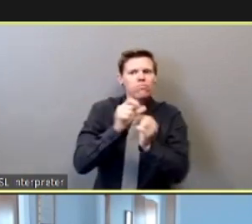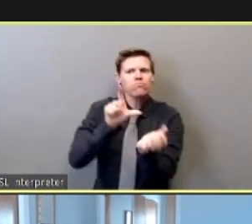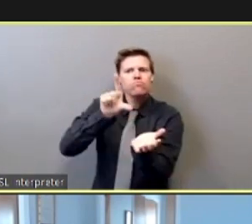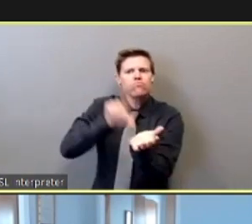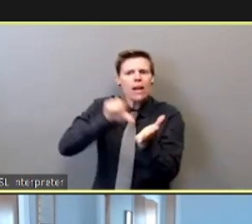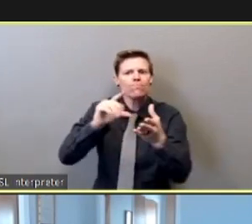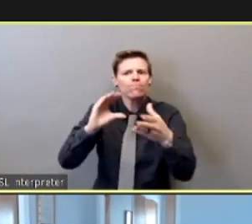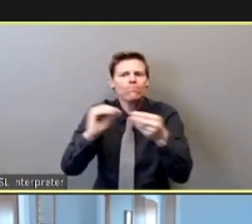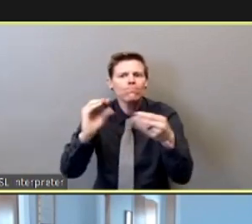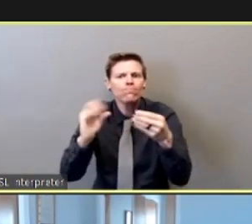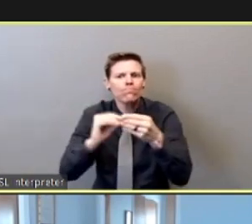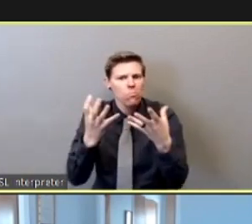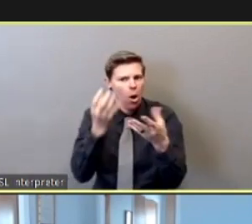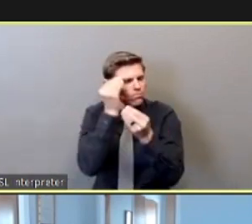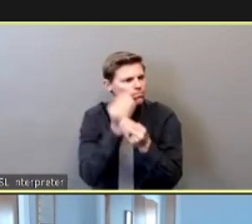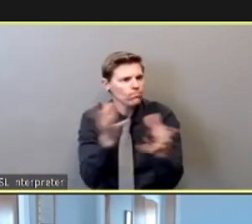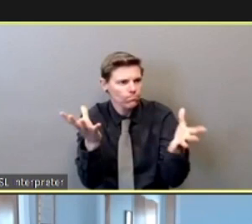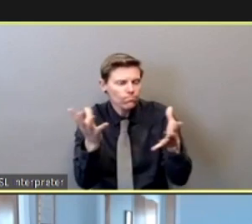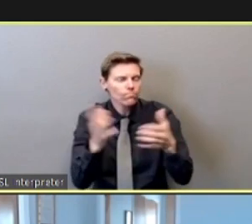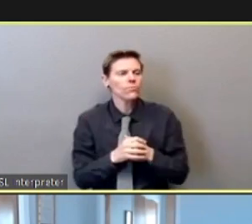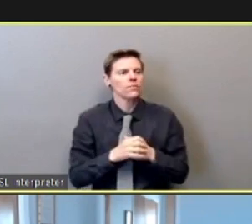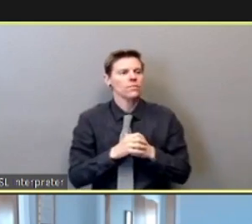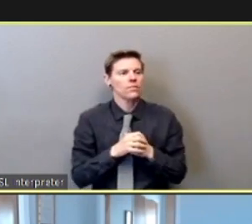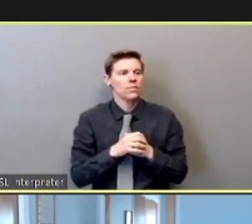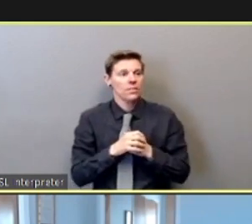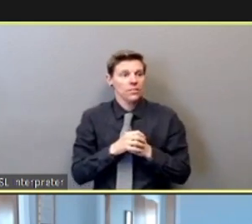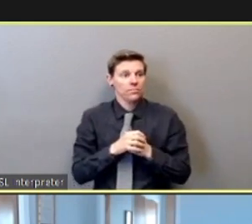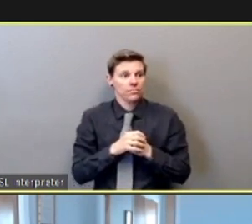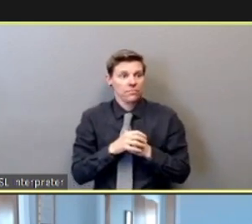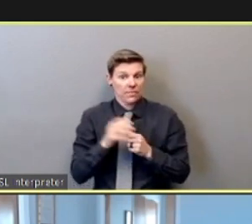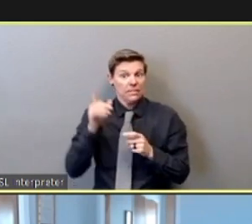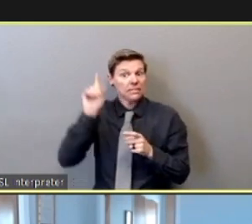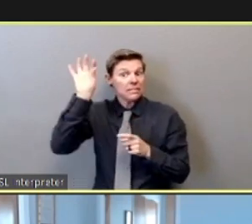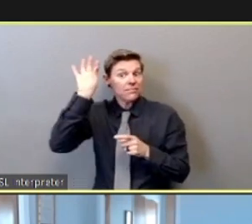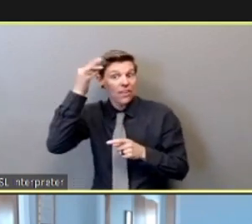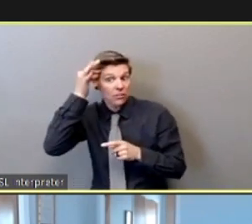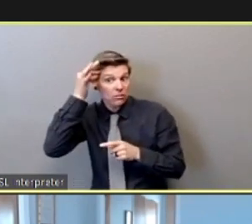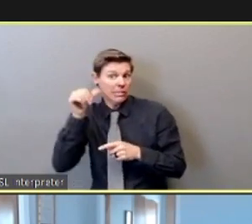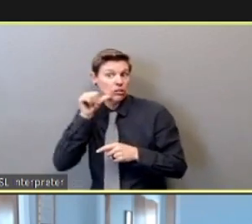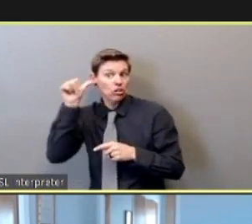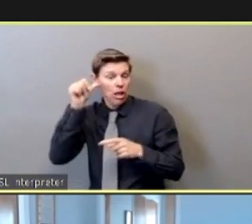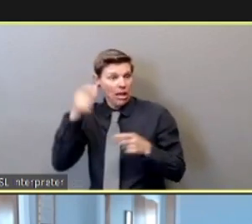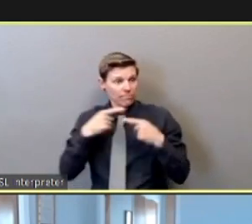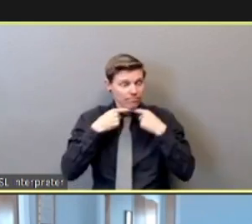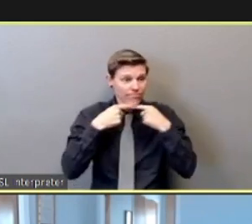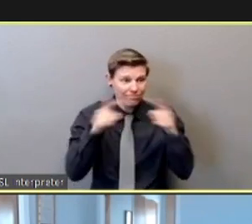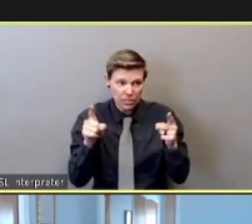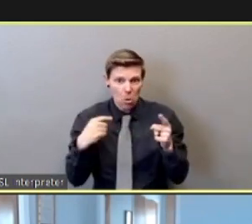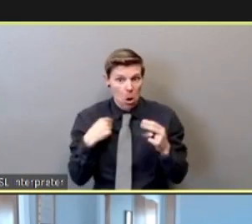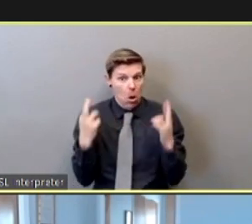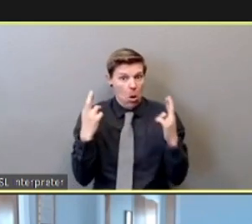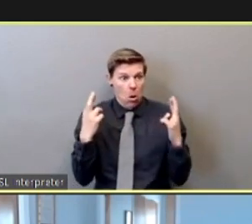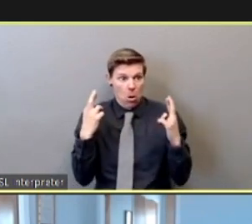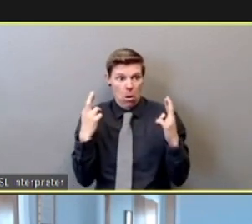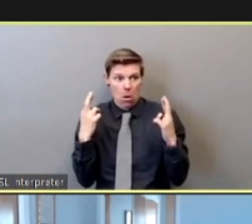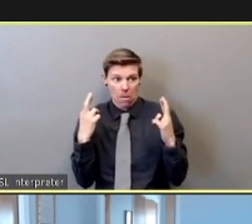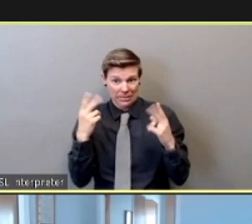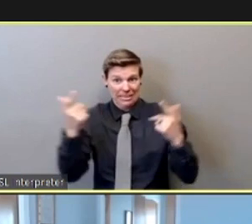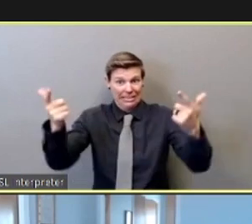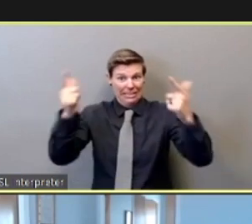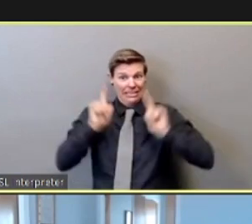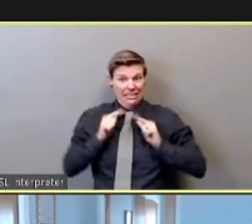yesterday. Yesterday's federal directive means, I hope, that a state like New Mexico, which has